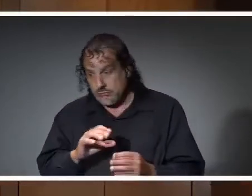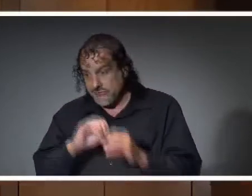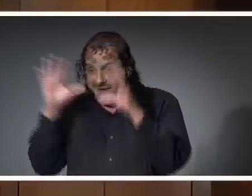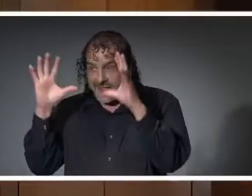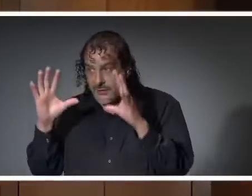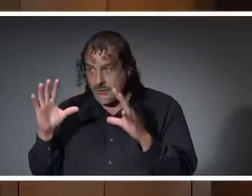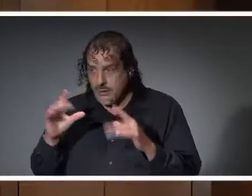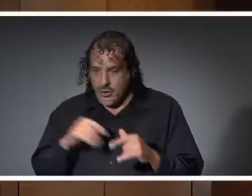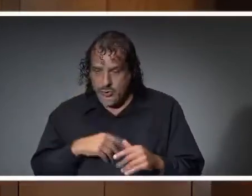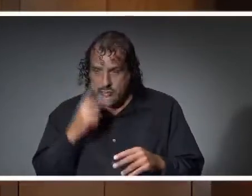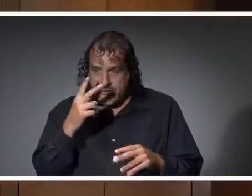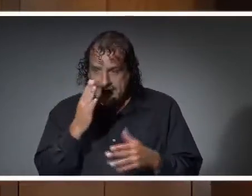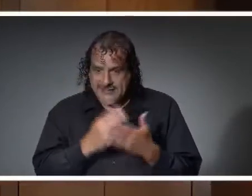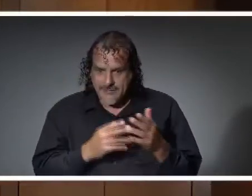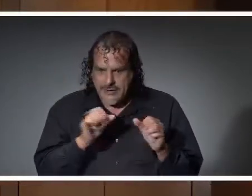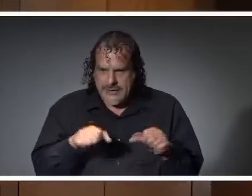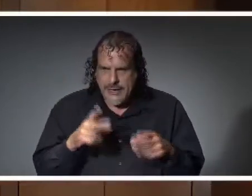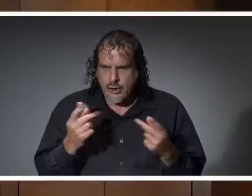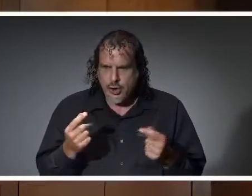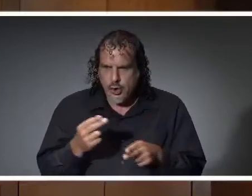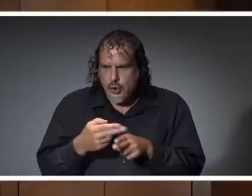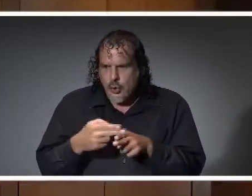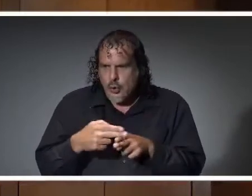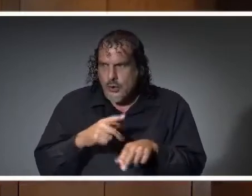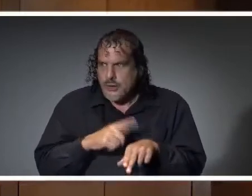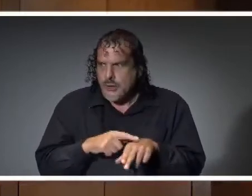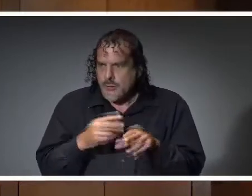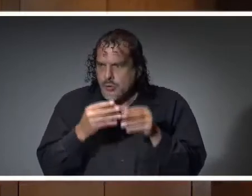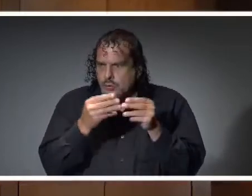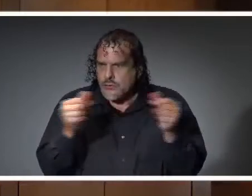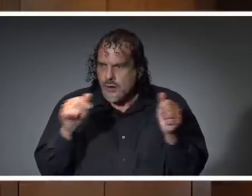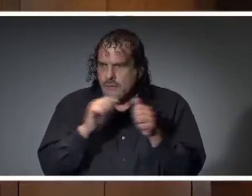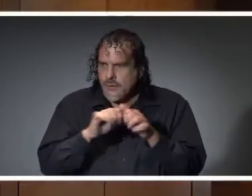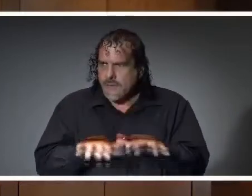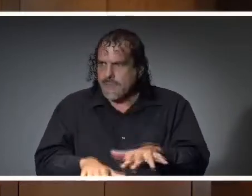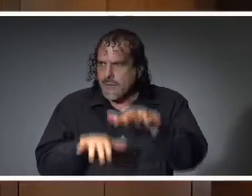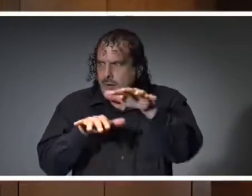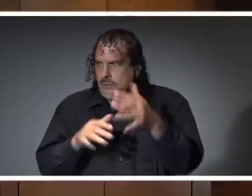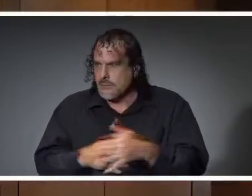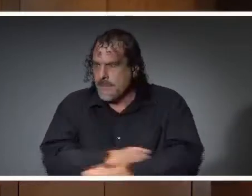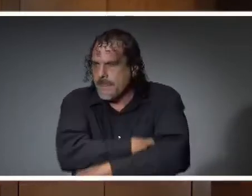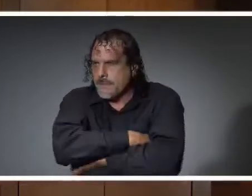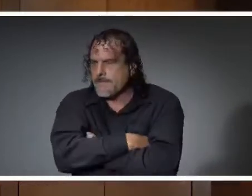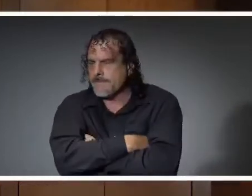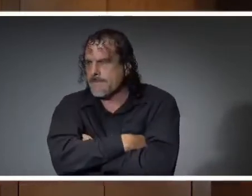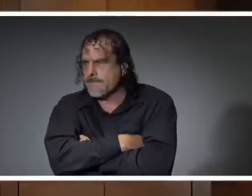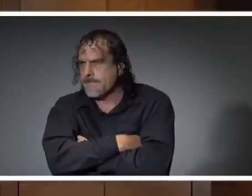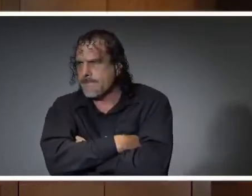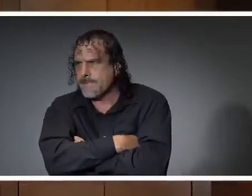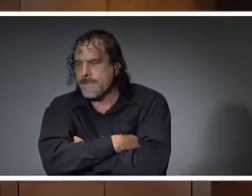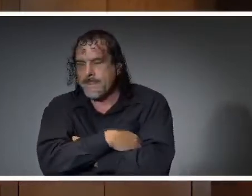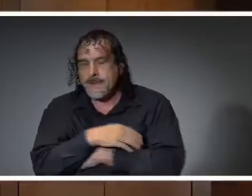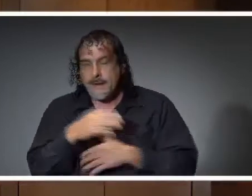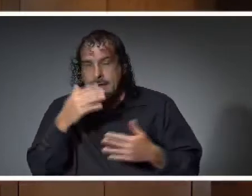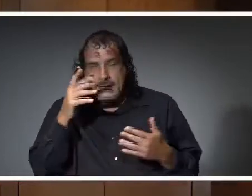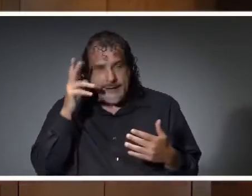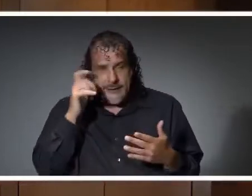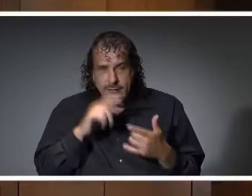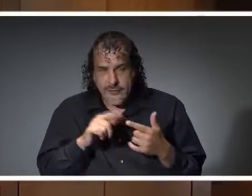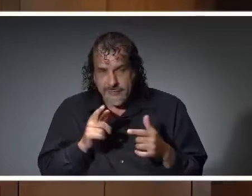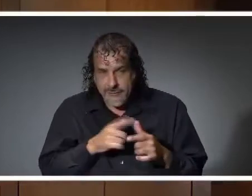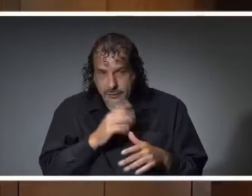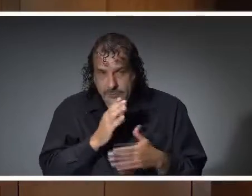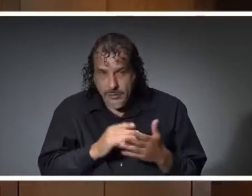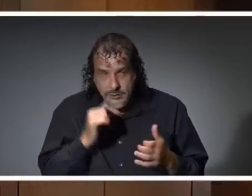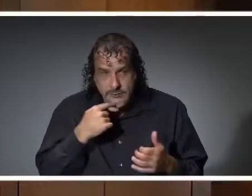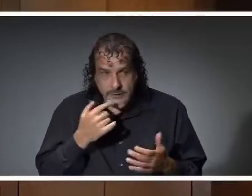of short-term mitigation solutions that should be considered as well? Alex, I didn't hear the first part of your question. Could you repeat